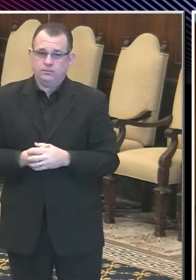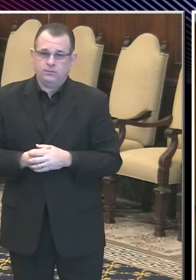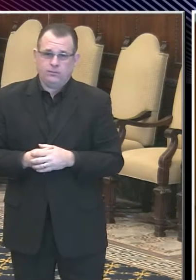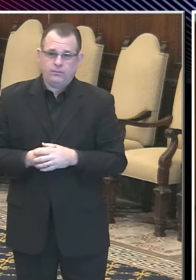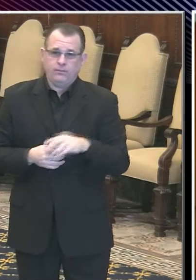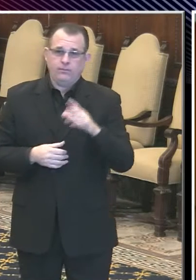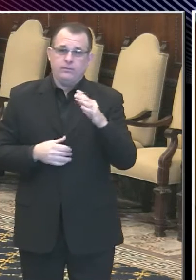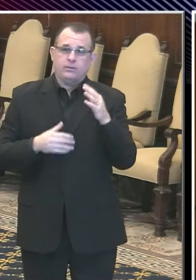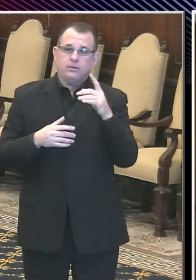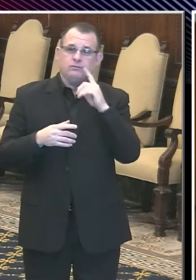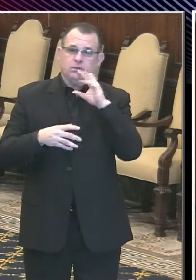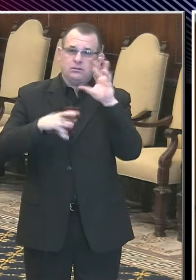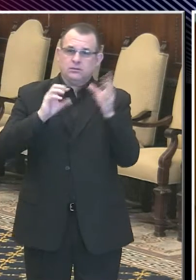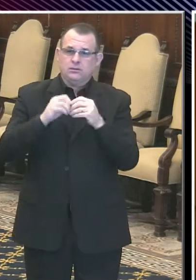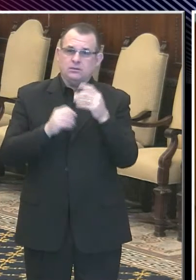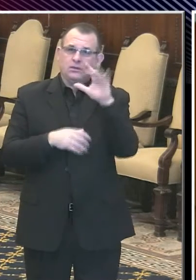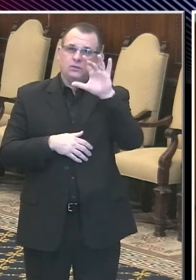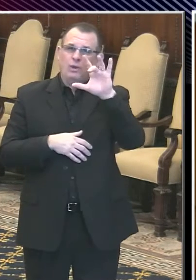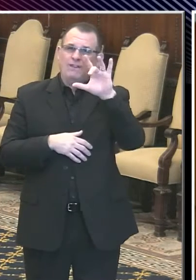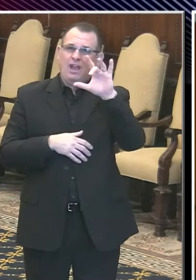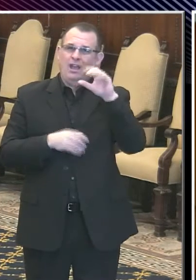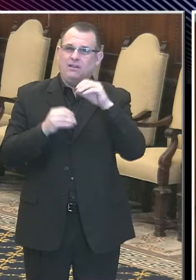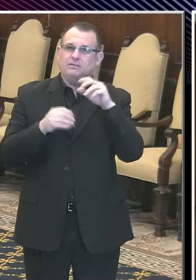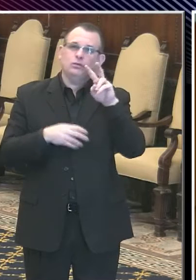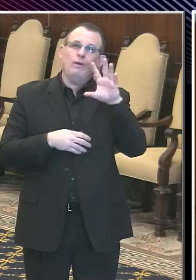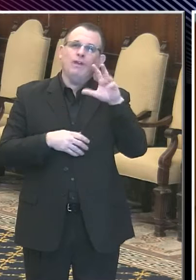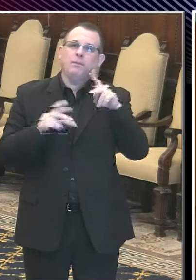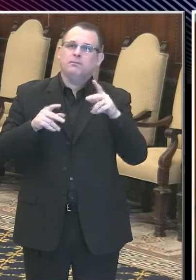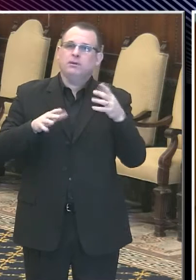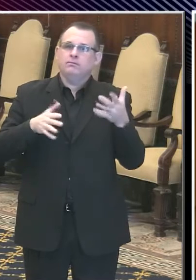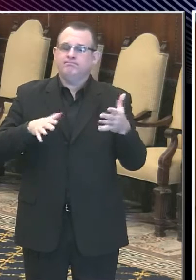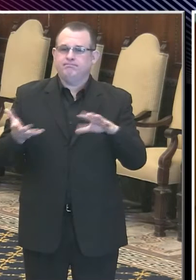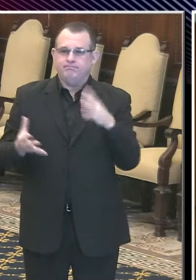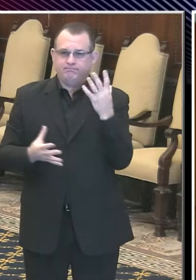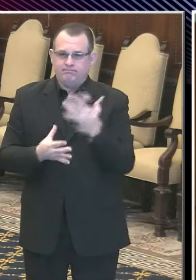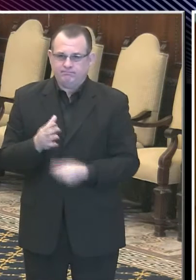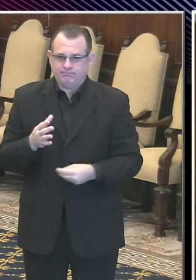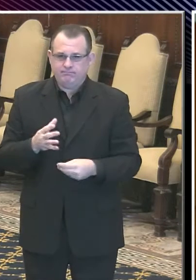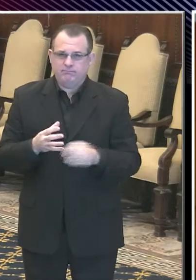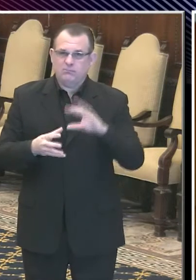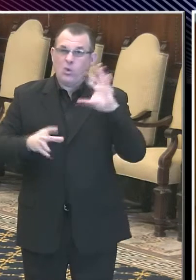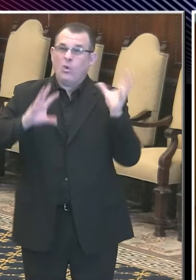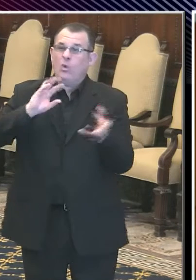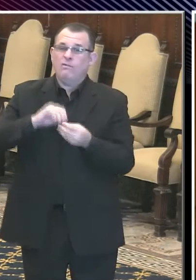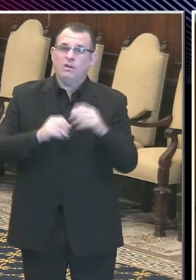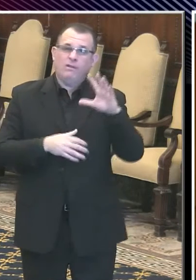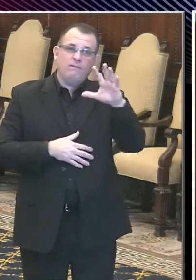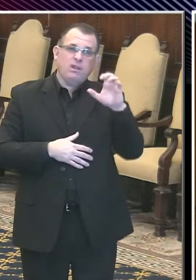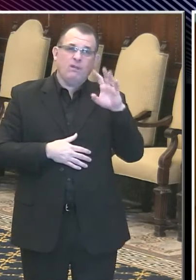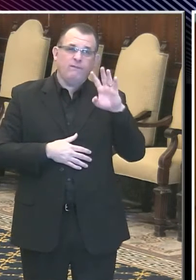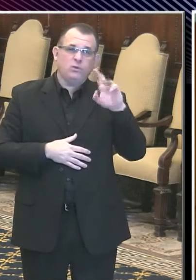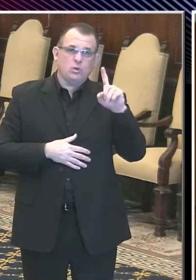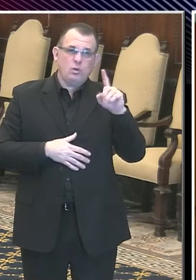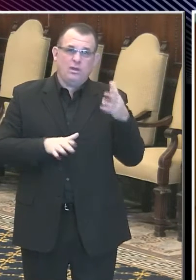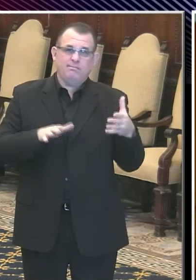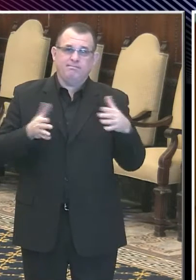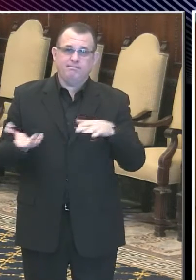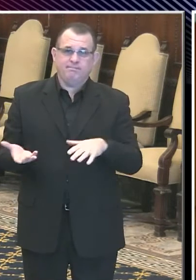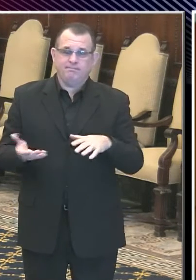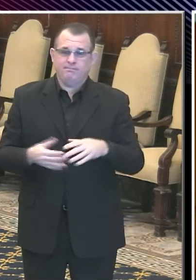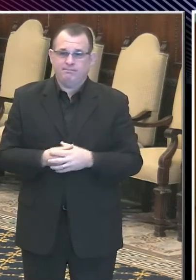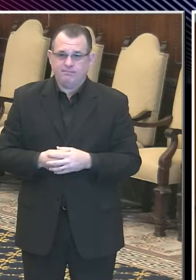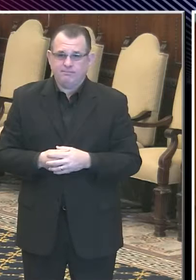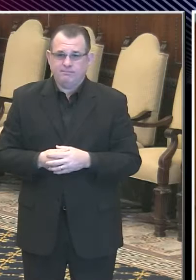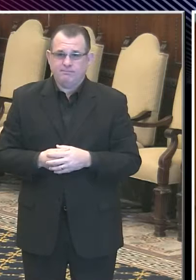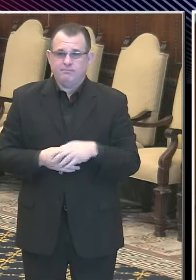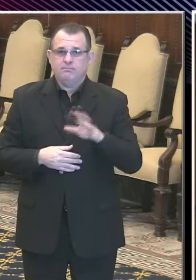25 new deaths from the coronavirus infection, bringing us to a total of 541 since the beginning of the epidemic. A 25 number is similar to